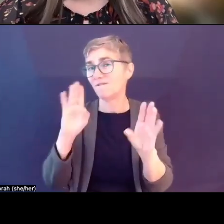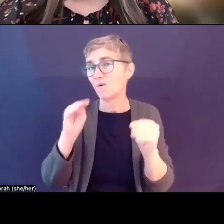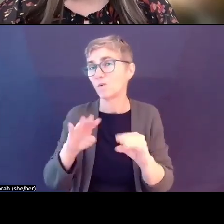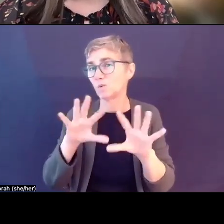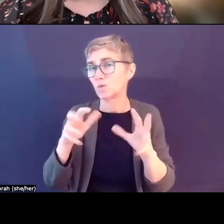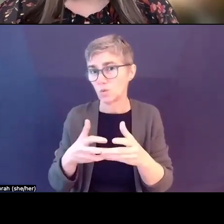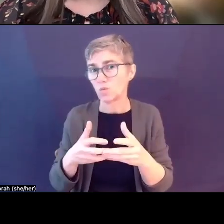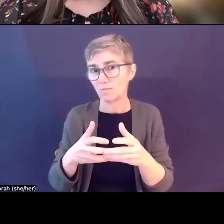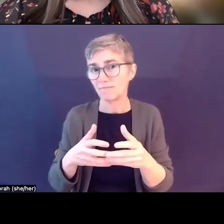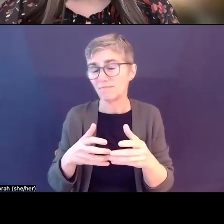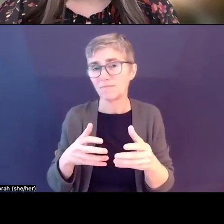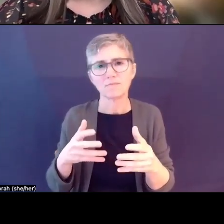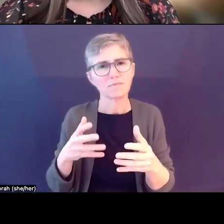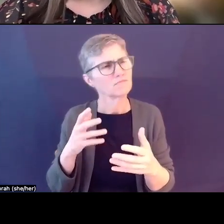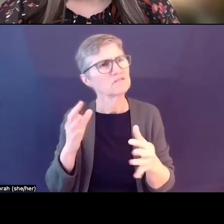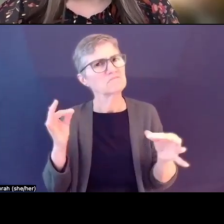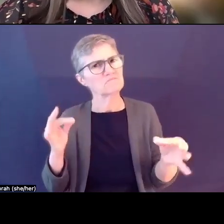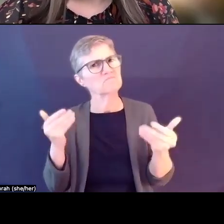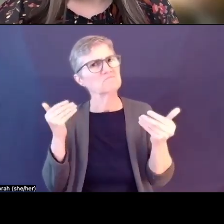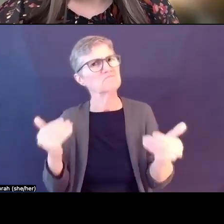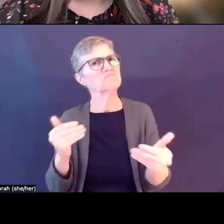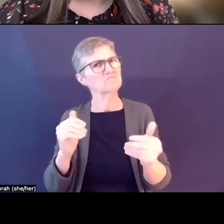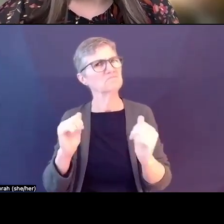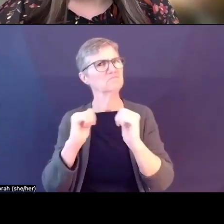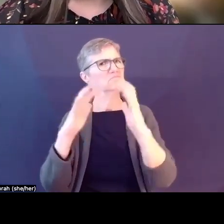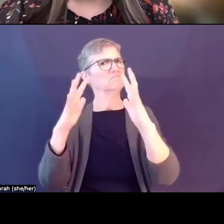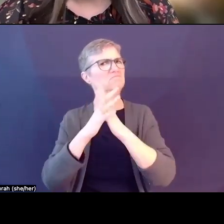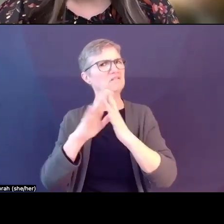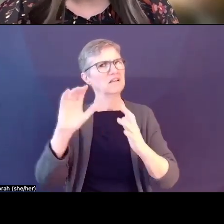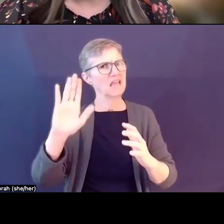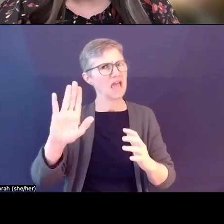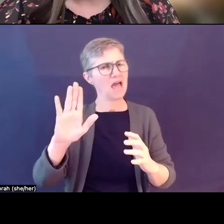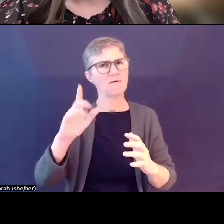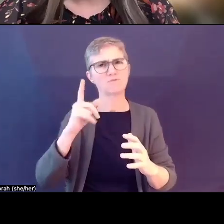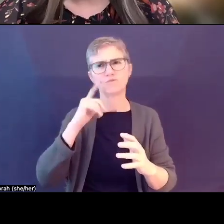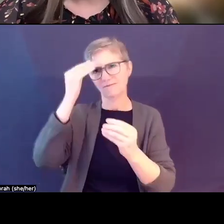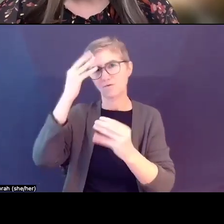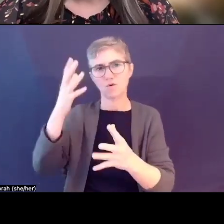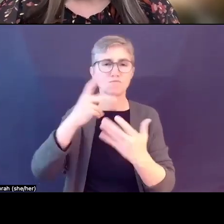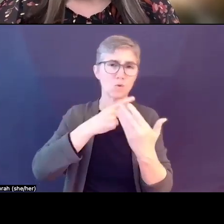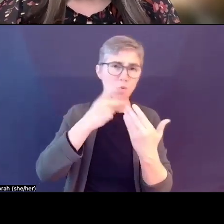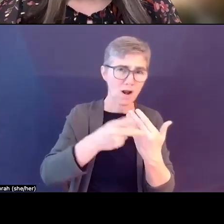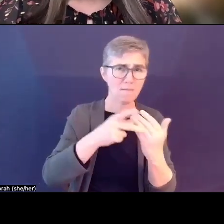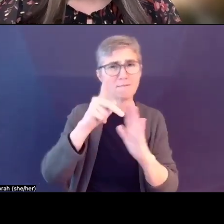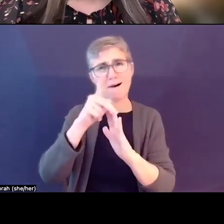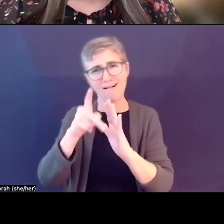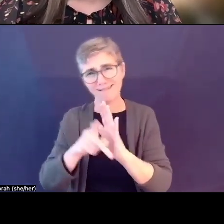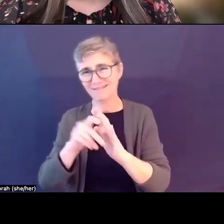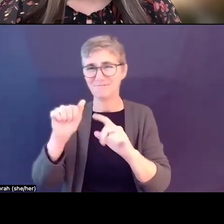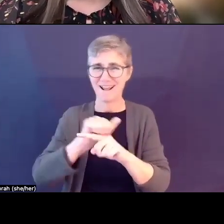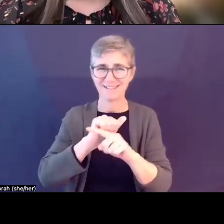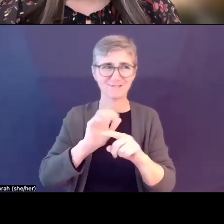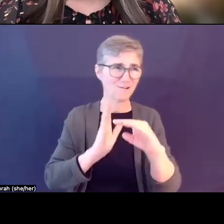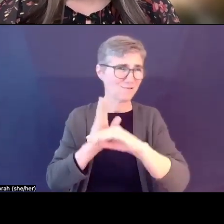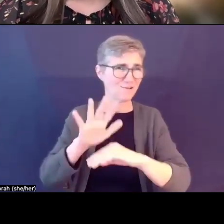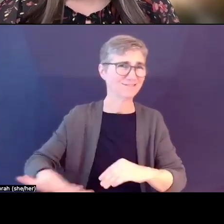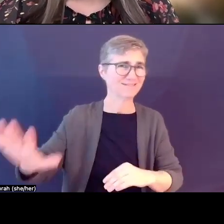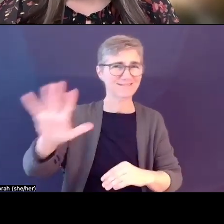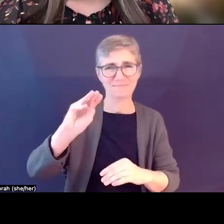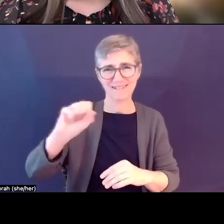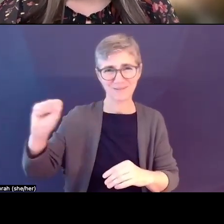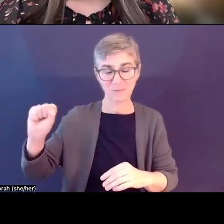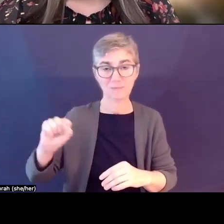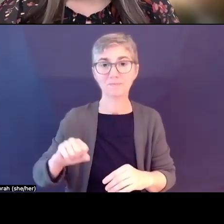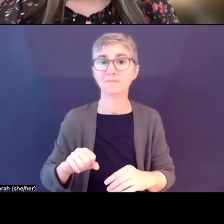a CAB as a way to inform support center programs, policies, and practices across the state. From here, we move forward into